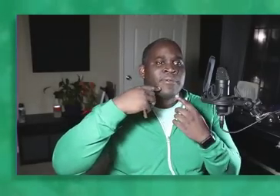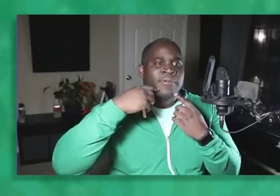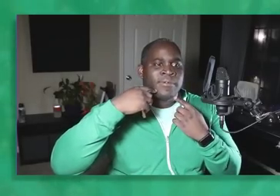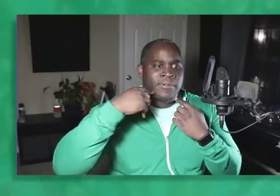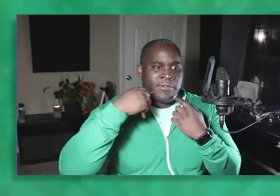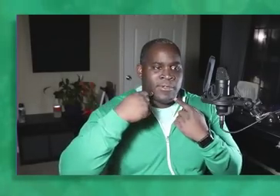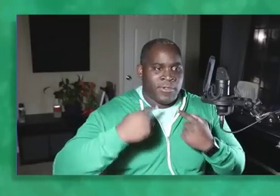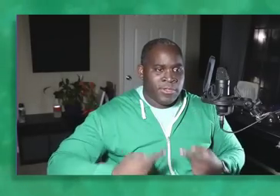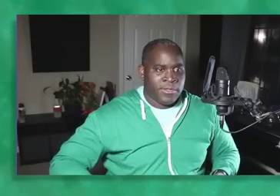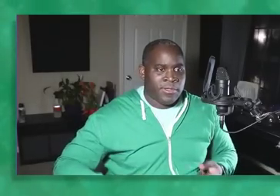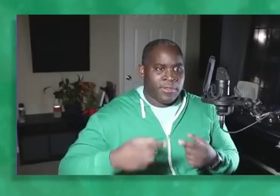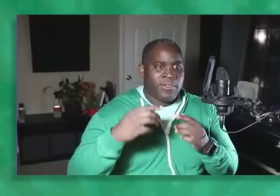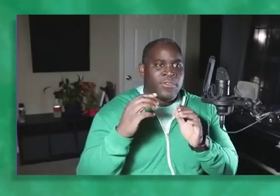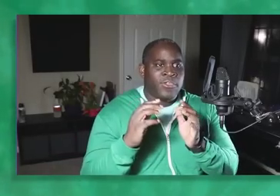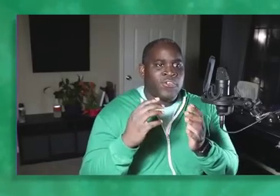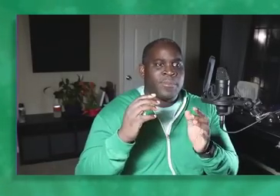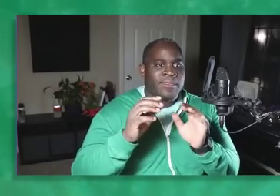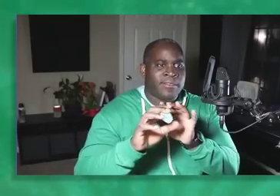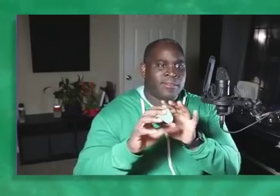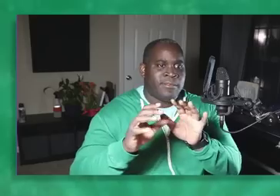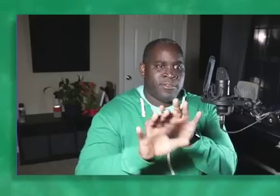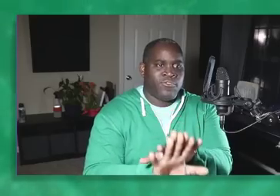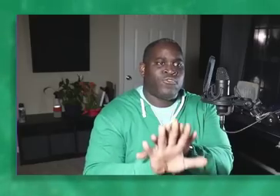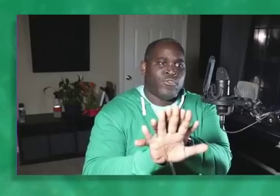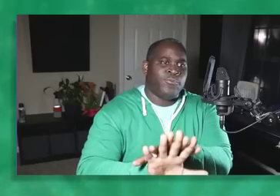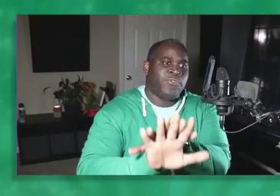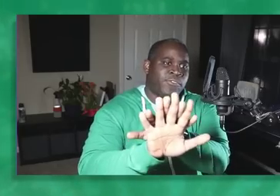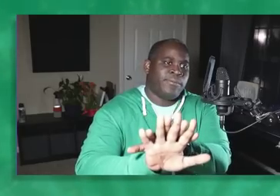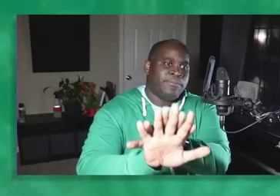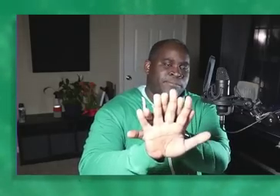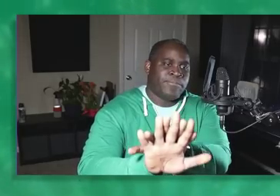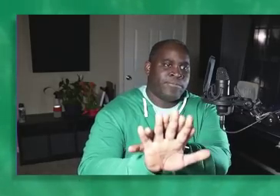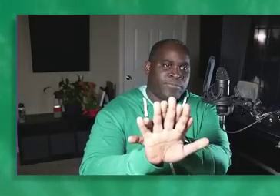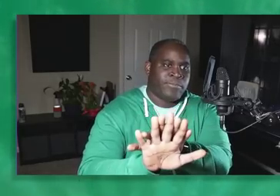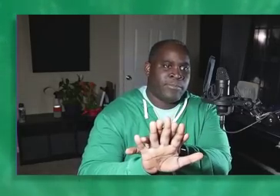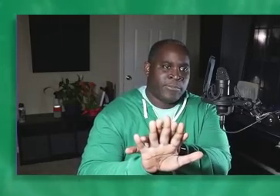mouth you saying human troops?